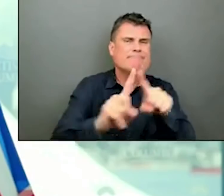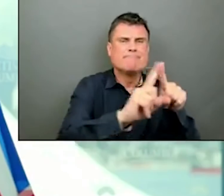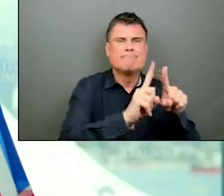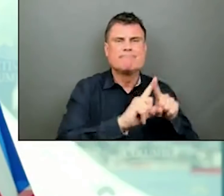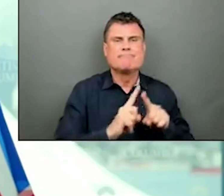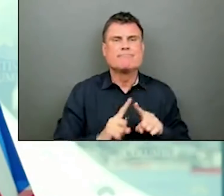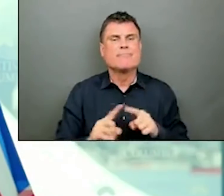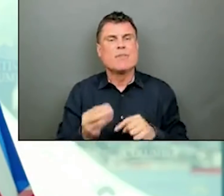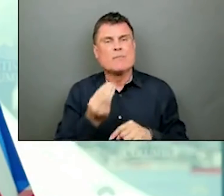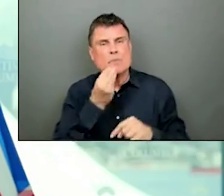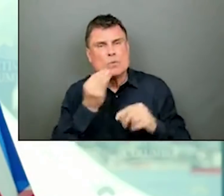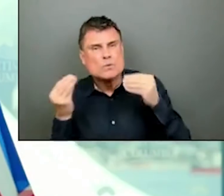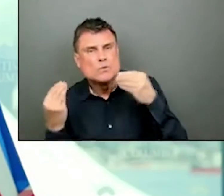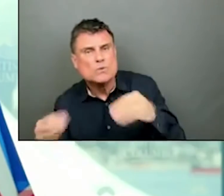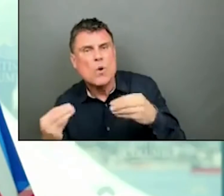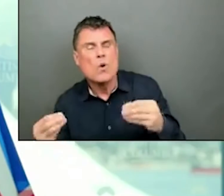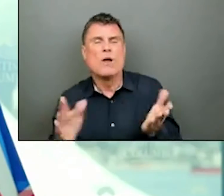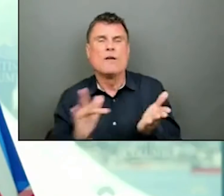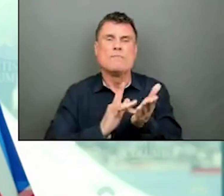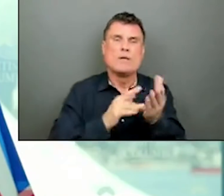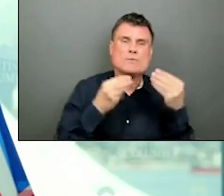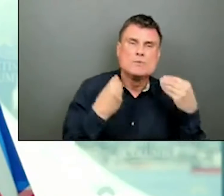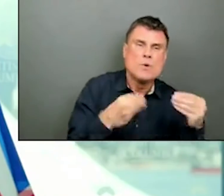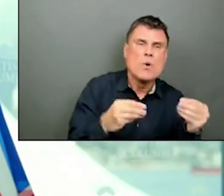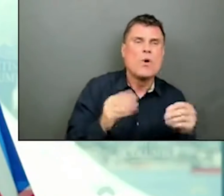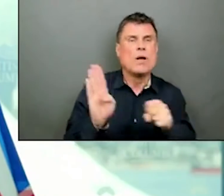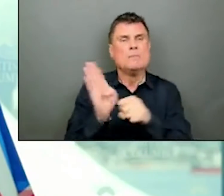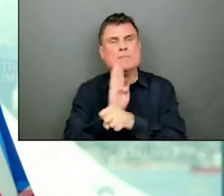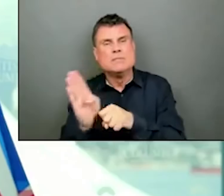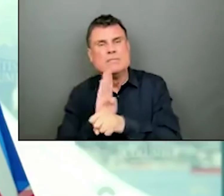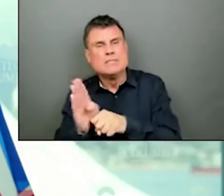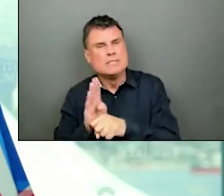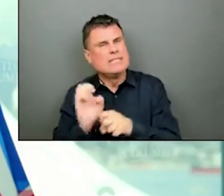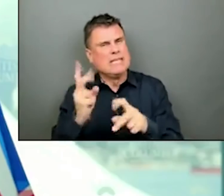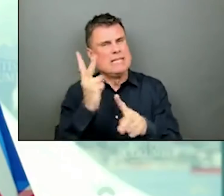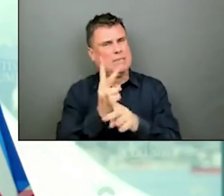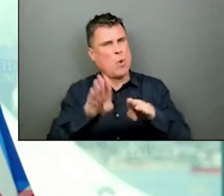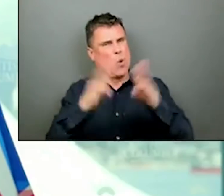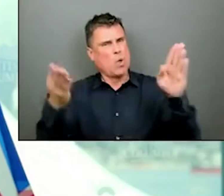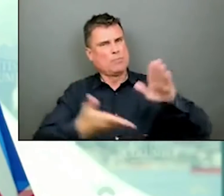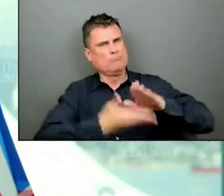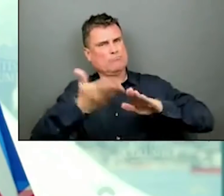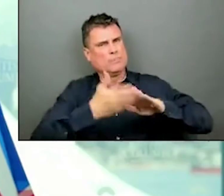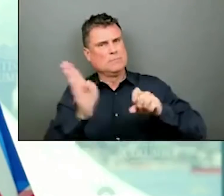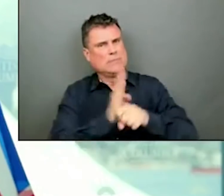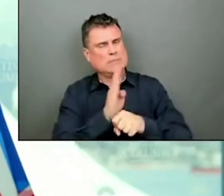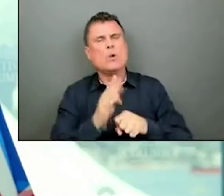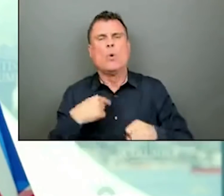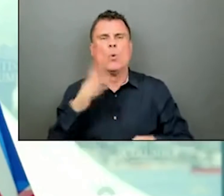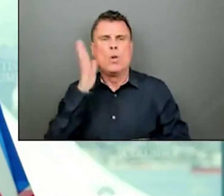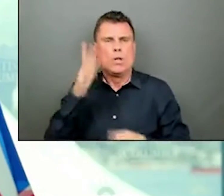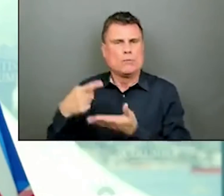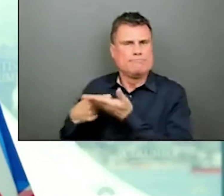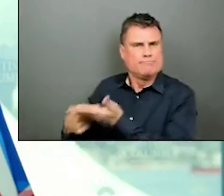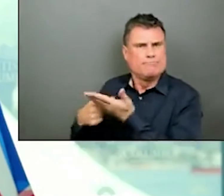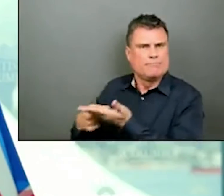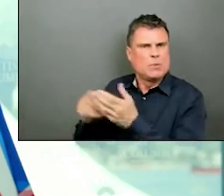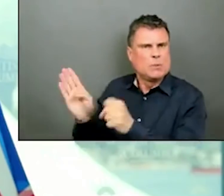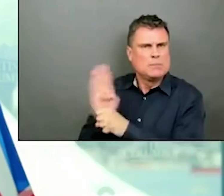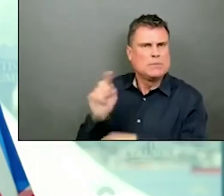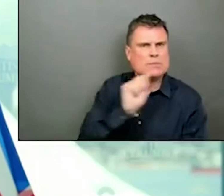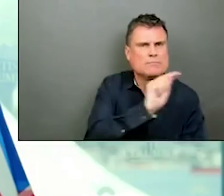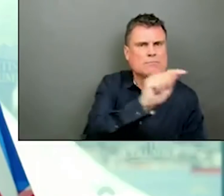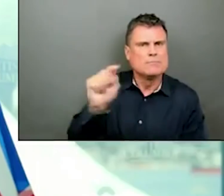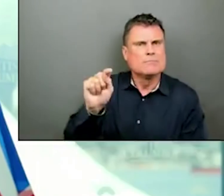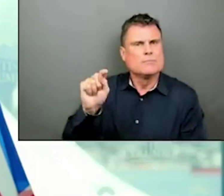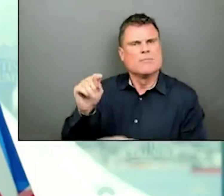and grocery stores and pharmacies. We'll be working with business over the next couple of days to let them know both the effect of the order and the fact that we believe that